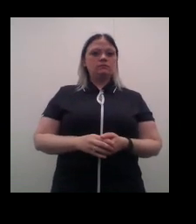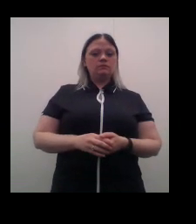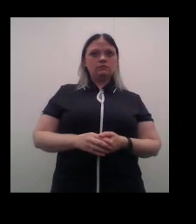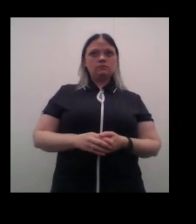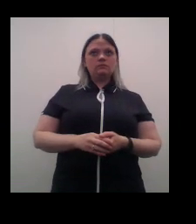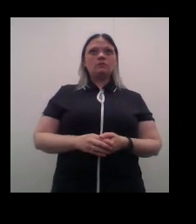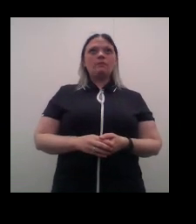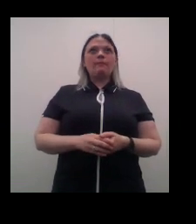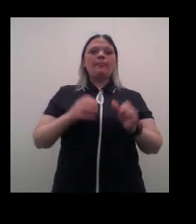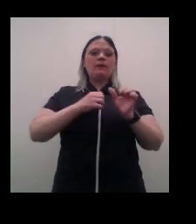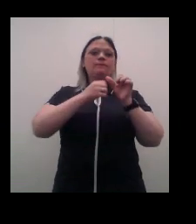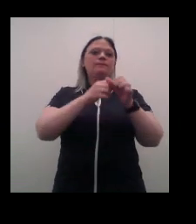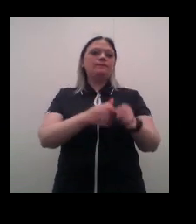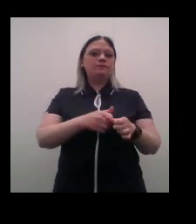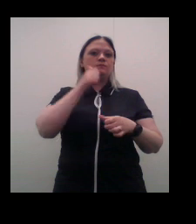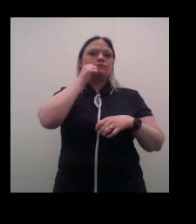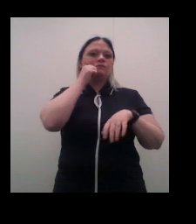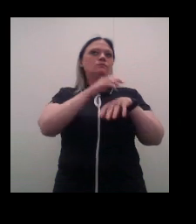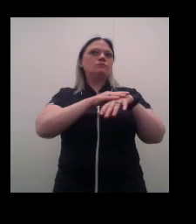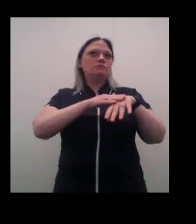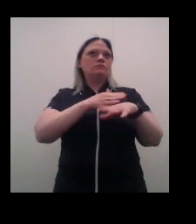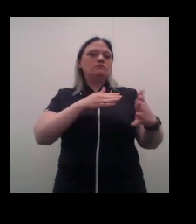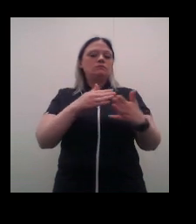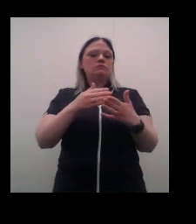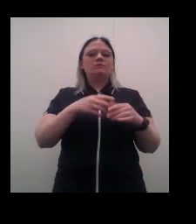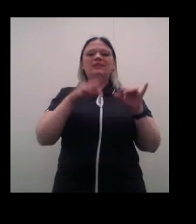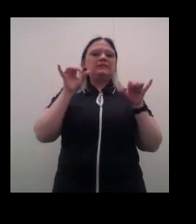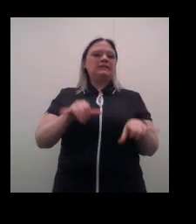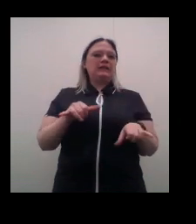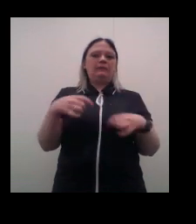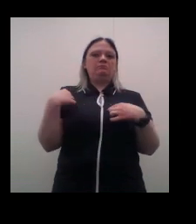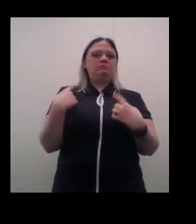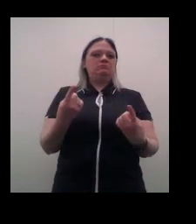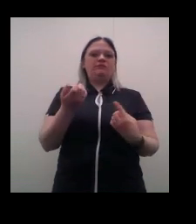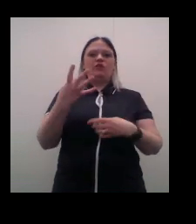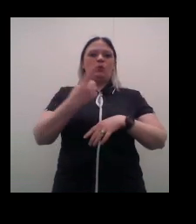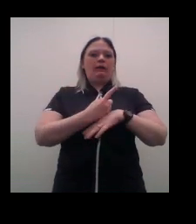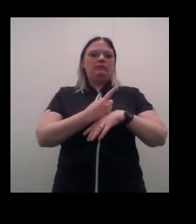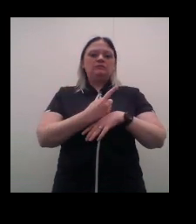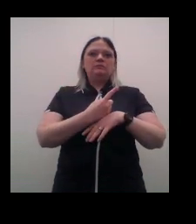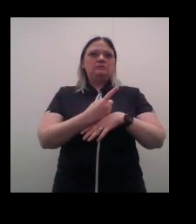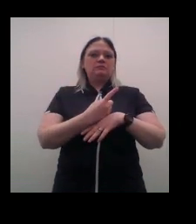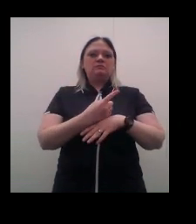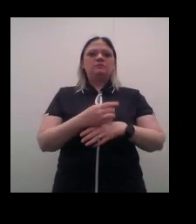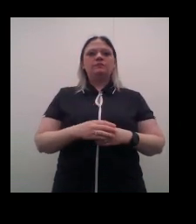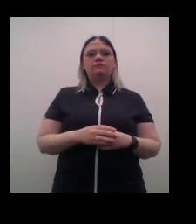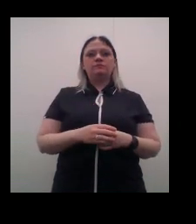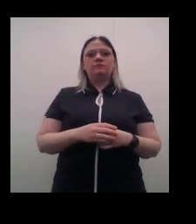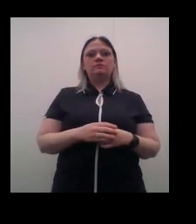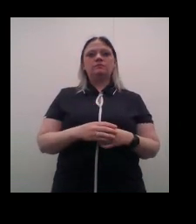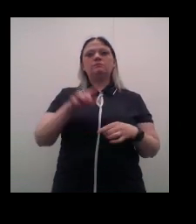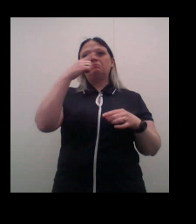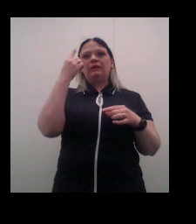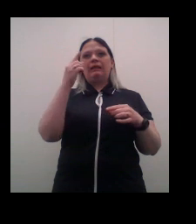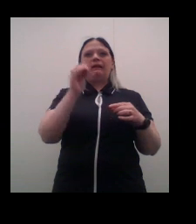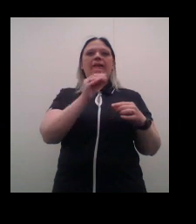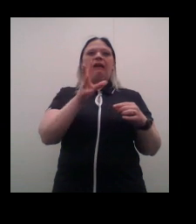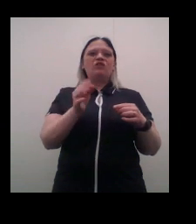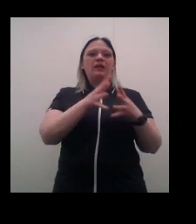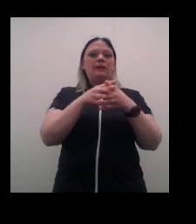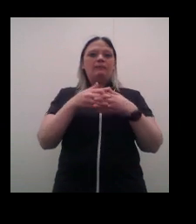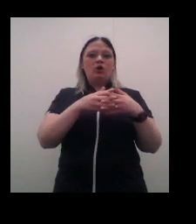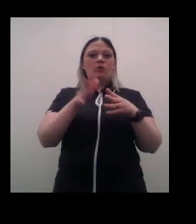by race and ethnicity. This has pretty much stayed the same over the last few days. Black or African American at one point